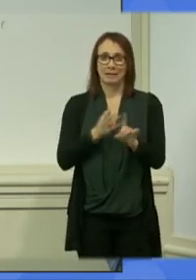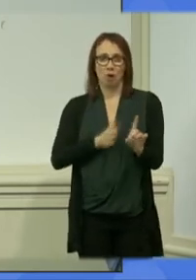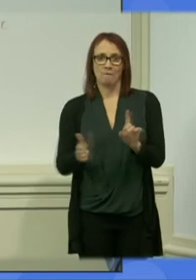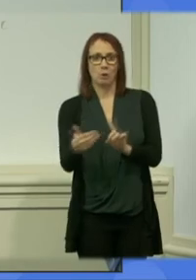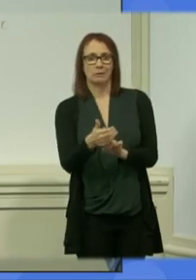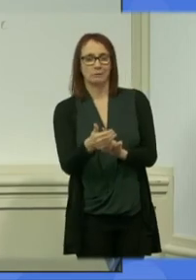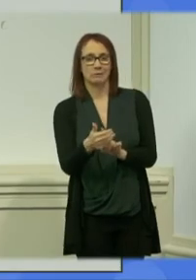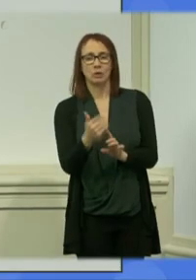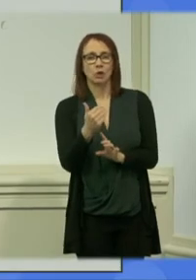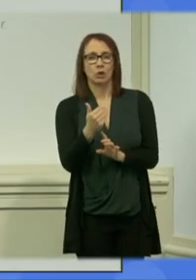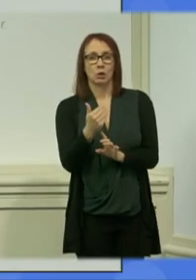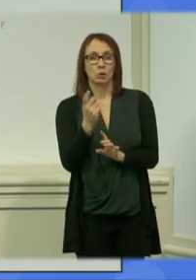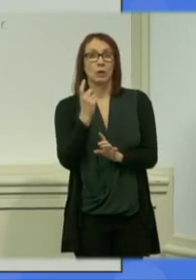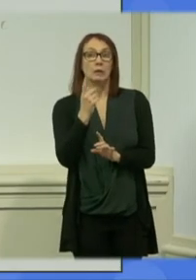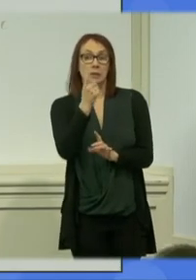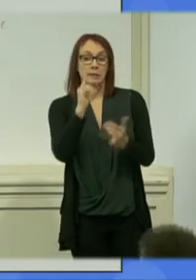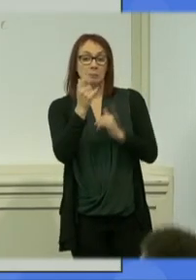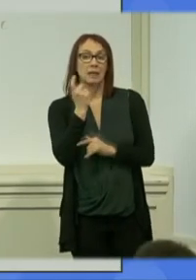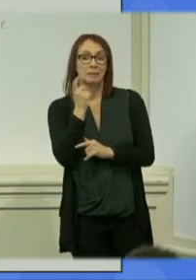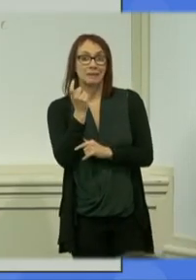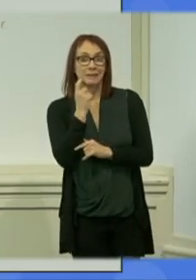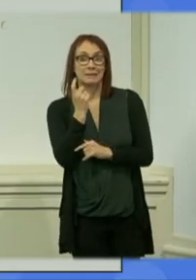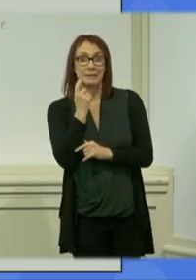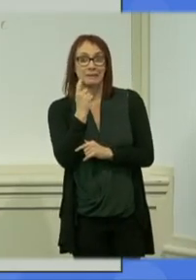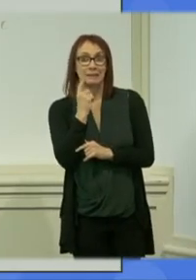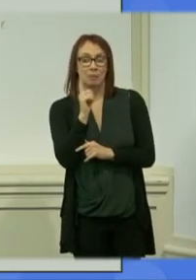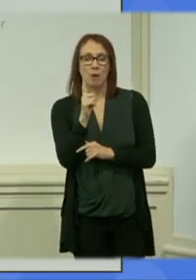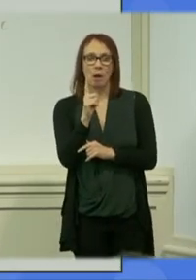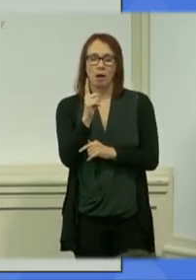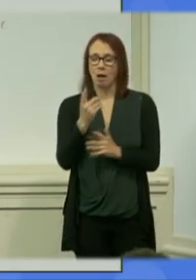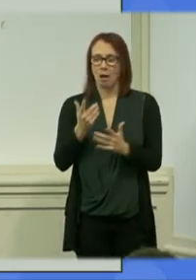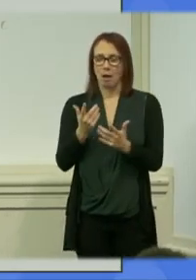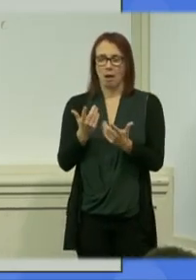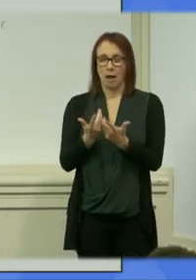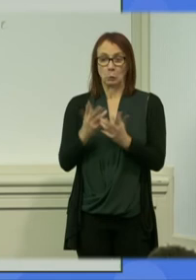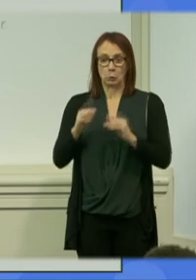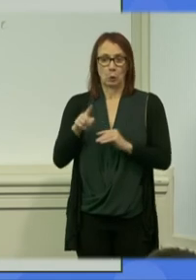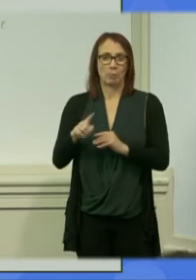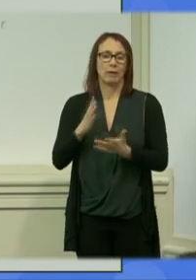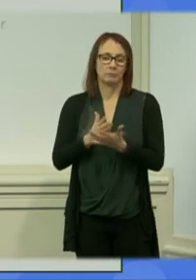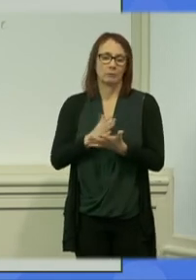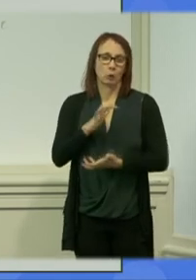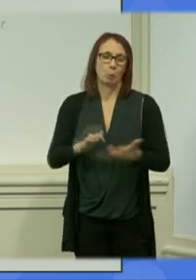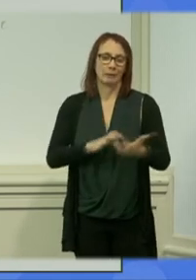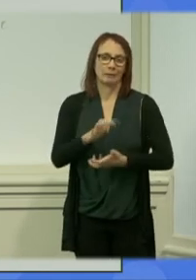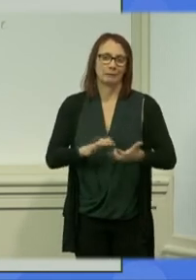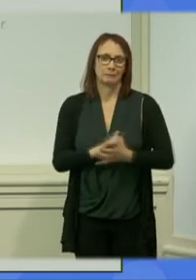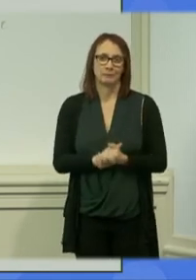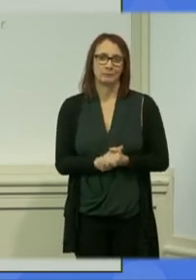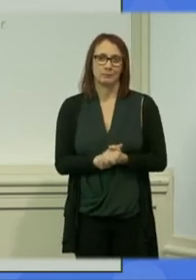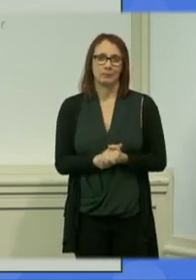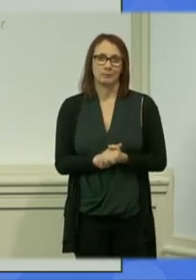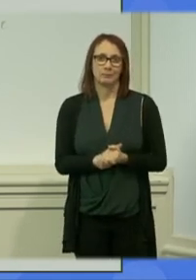you do this, the more it takes me ages to explain it because it's complicated. So bear with me. The other thing